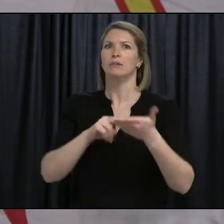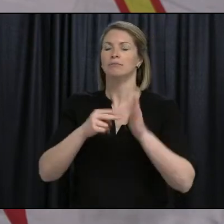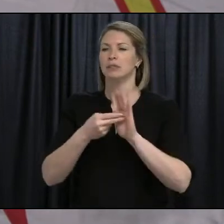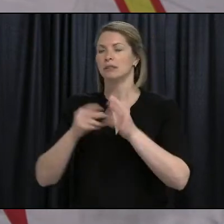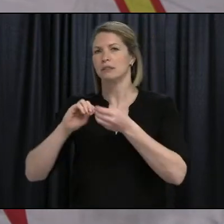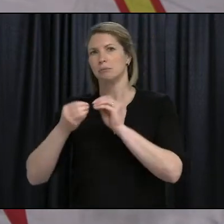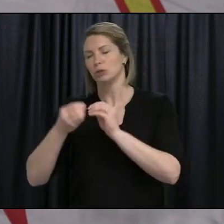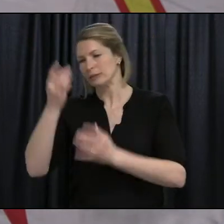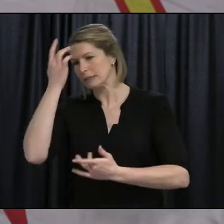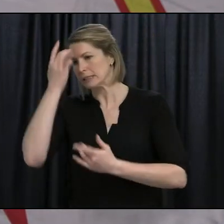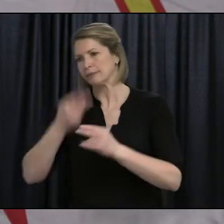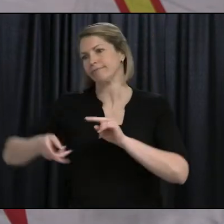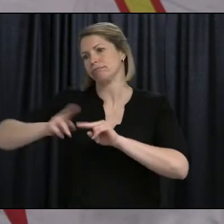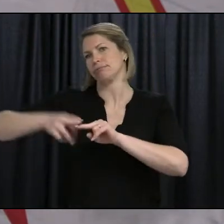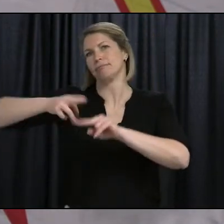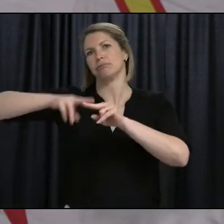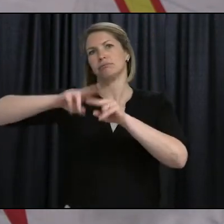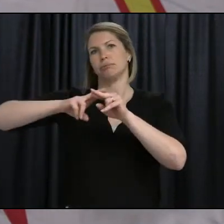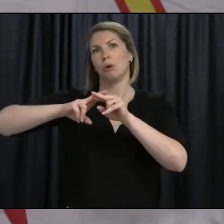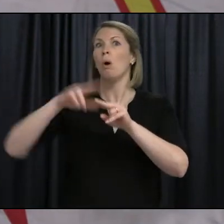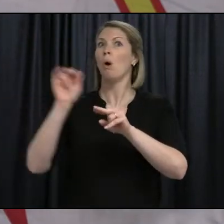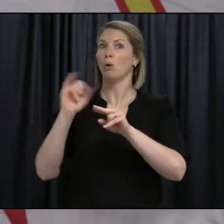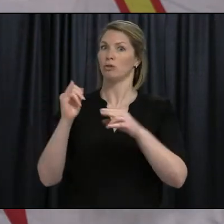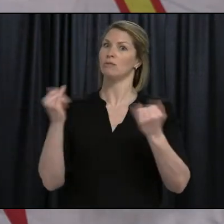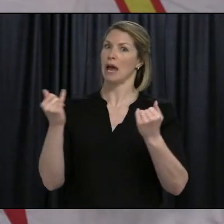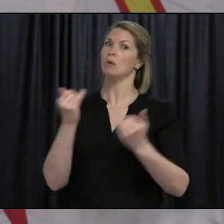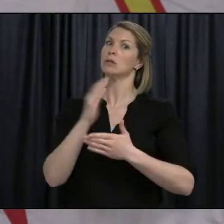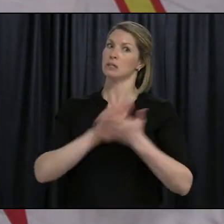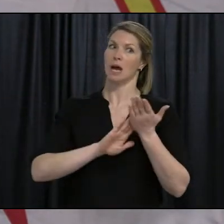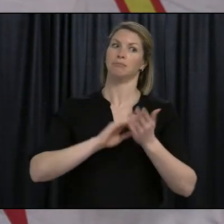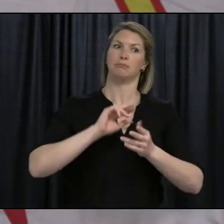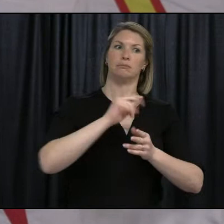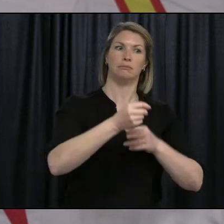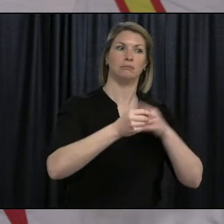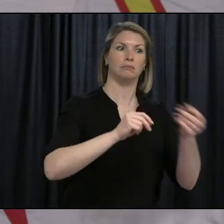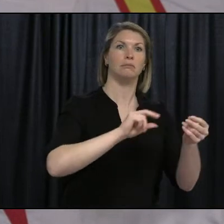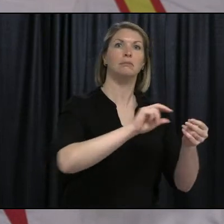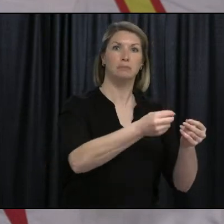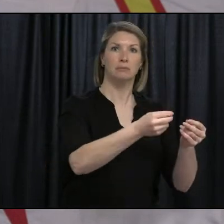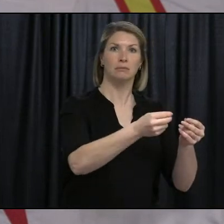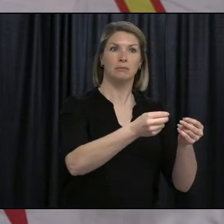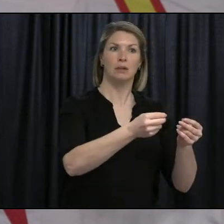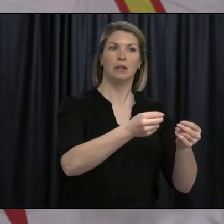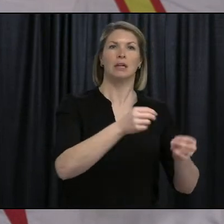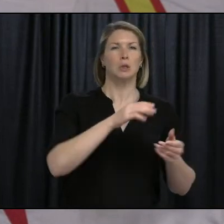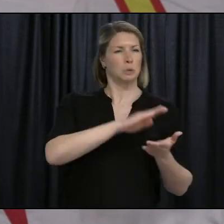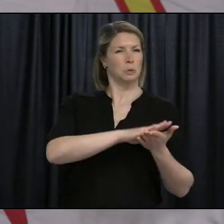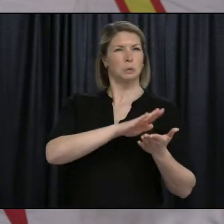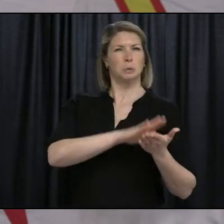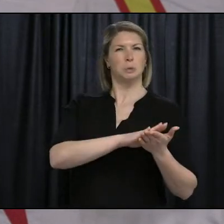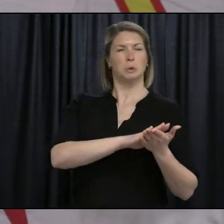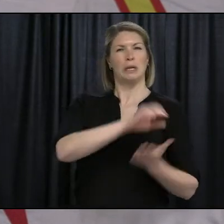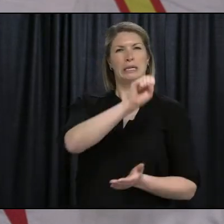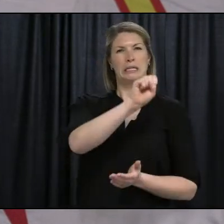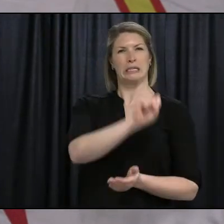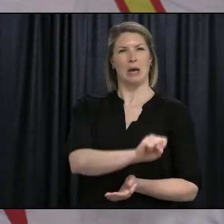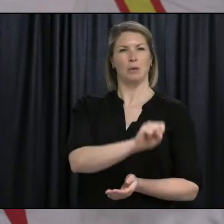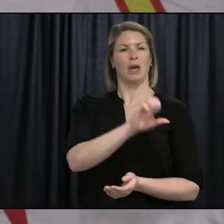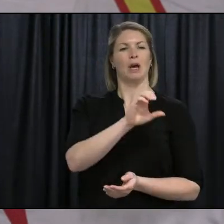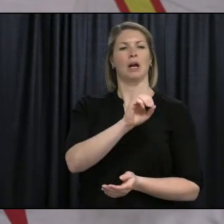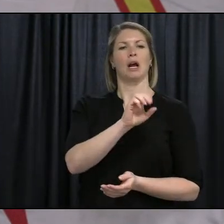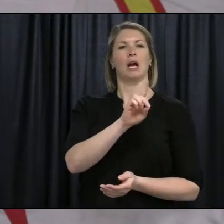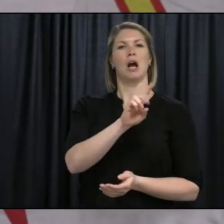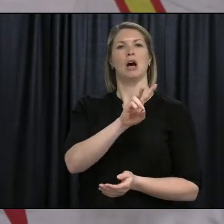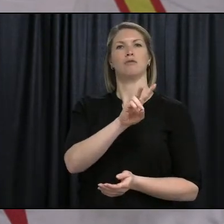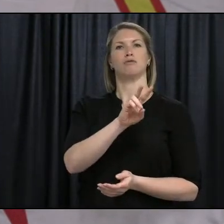contacts outside of the household of travelers. We now have 3 confirmed cases associated with a school in the Cadre Valley